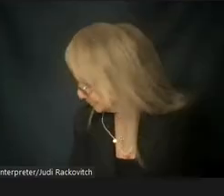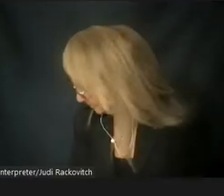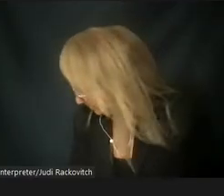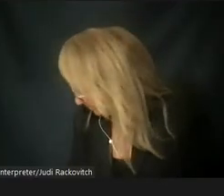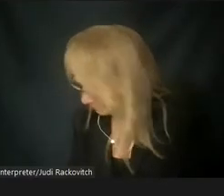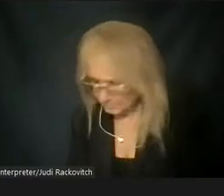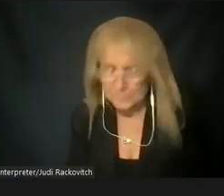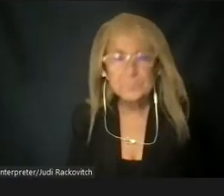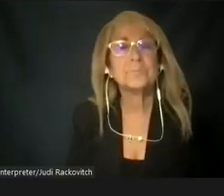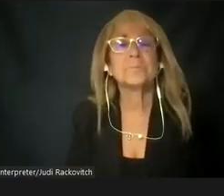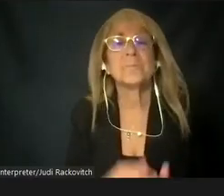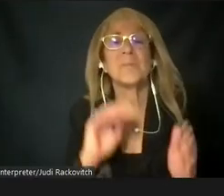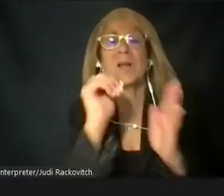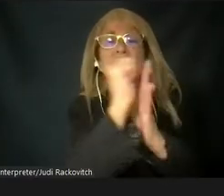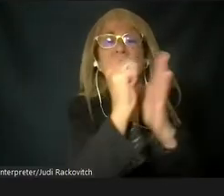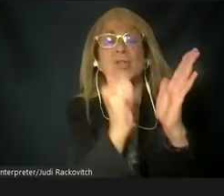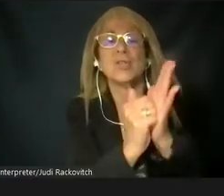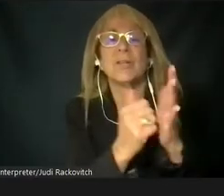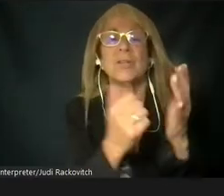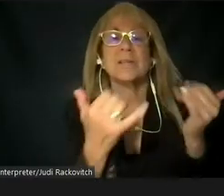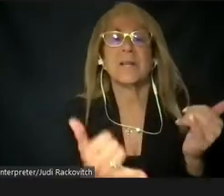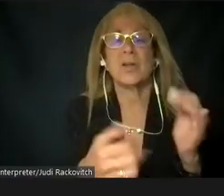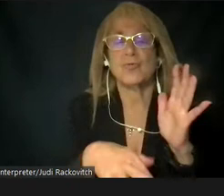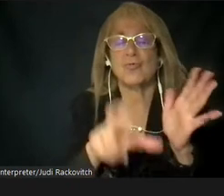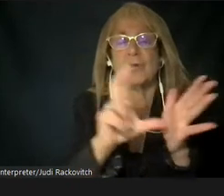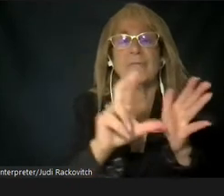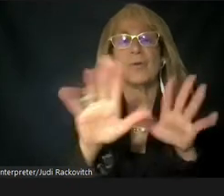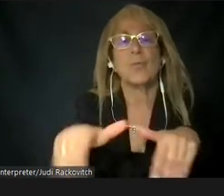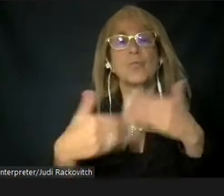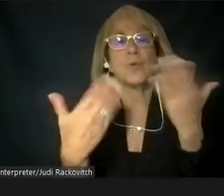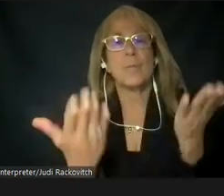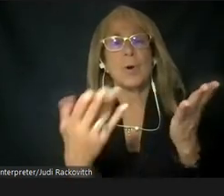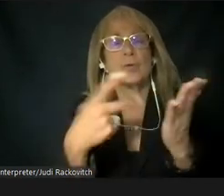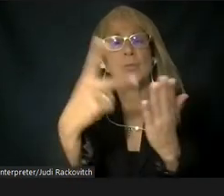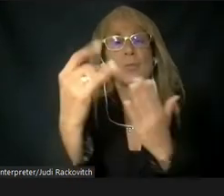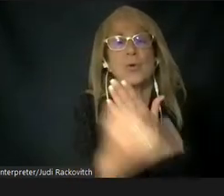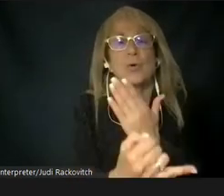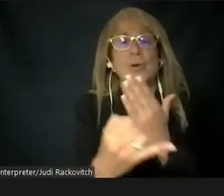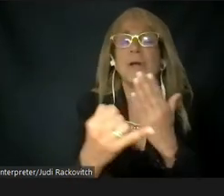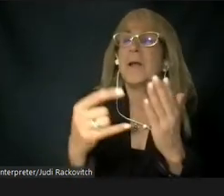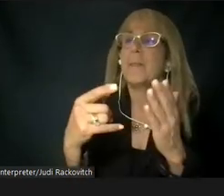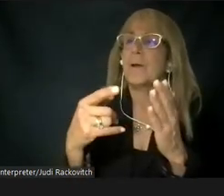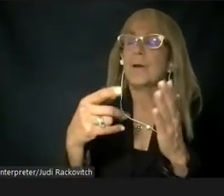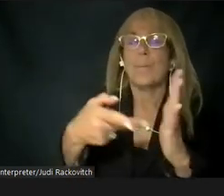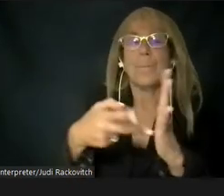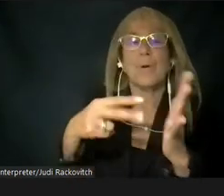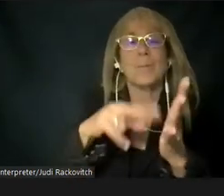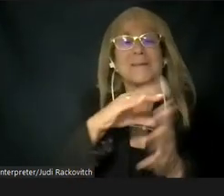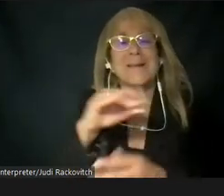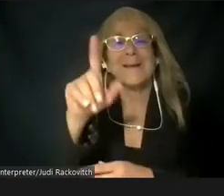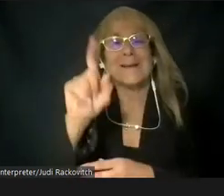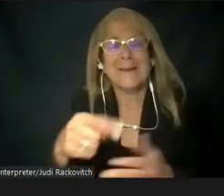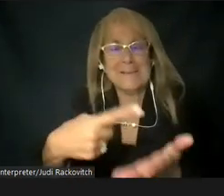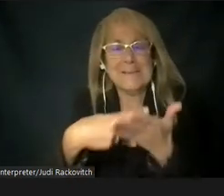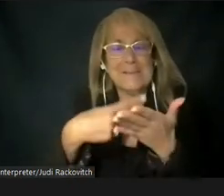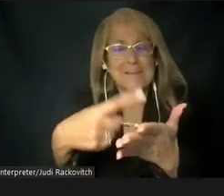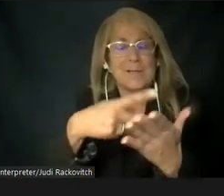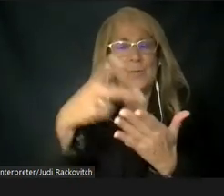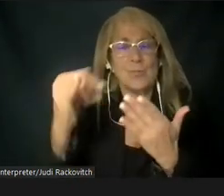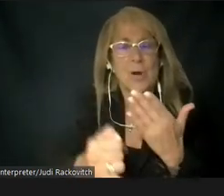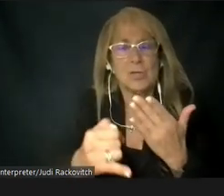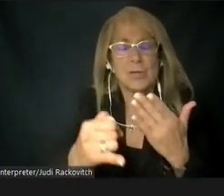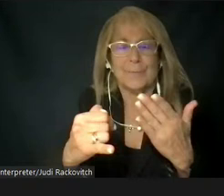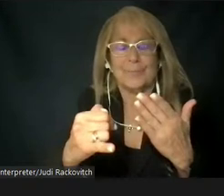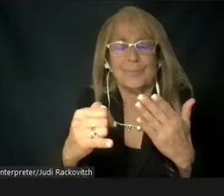Our agenda for today is to review the proposed program, the project purpose and need, discuss the project alternatives, provide an